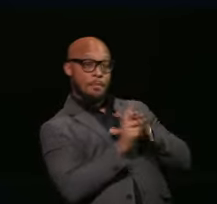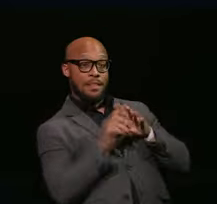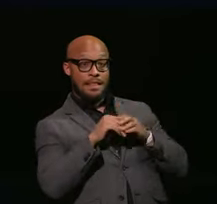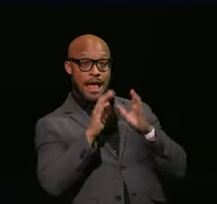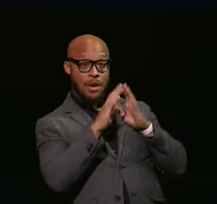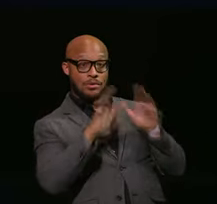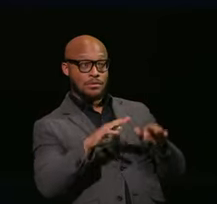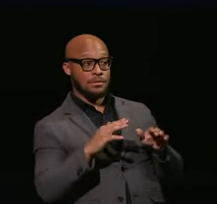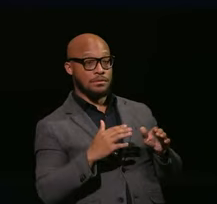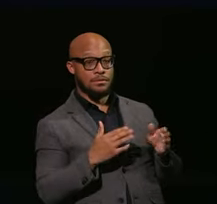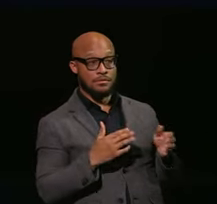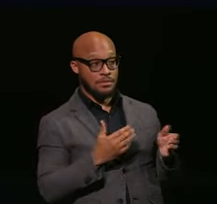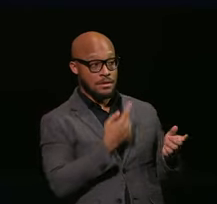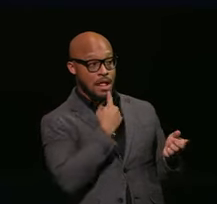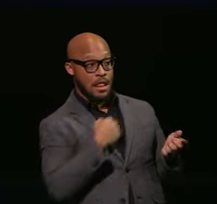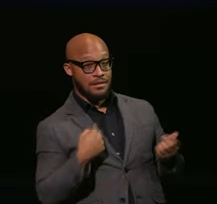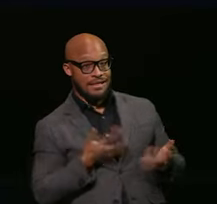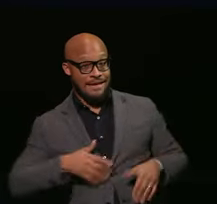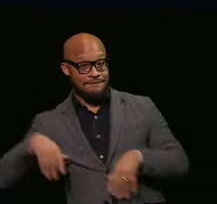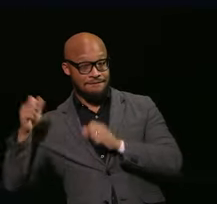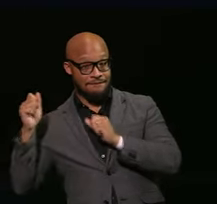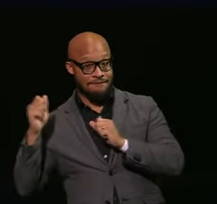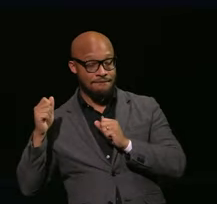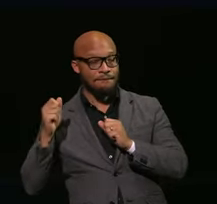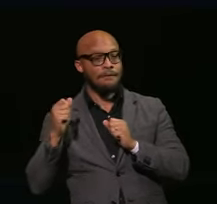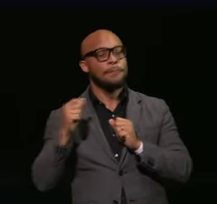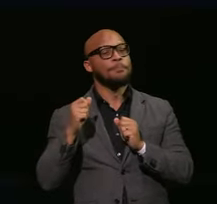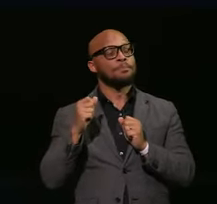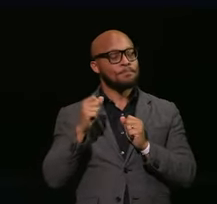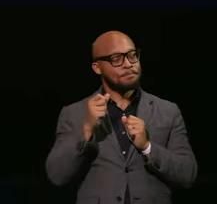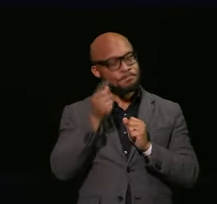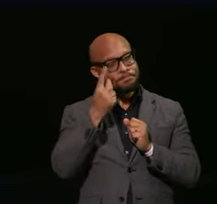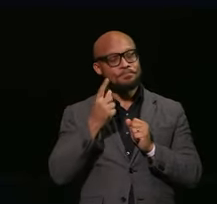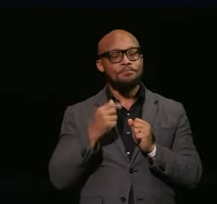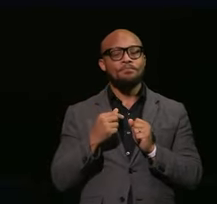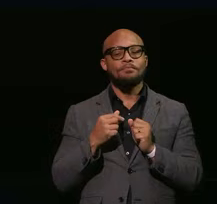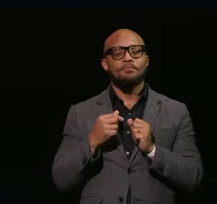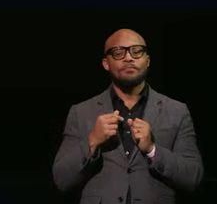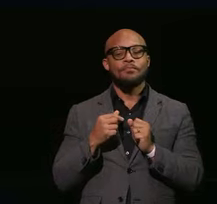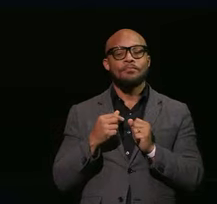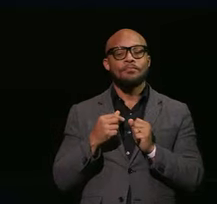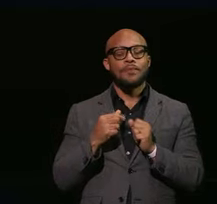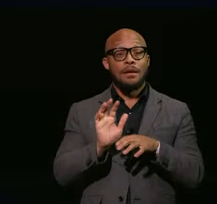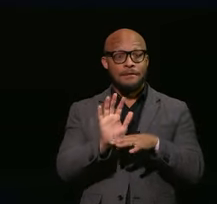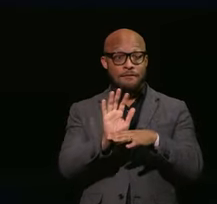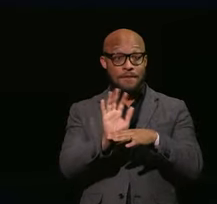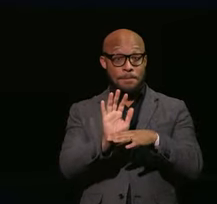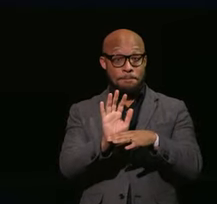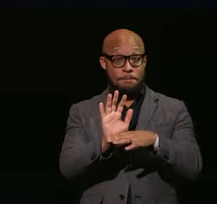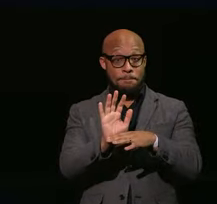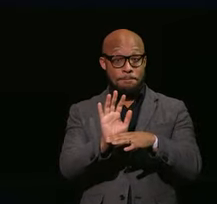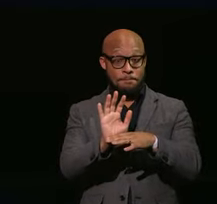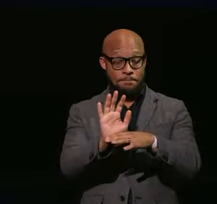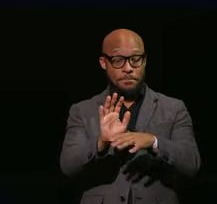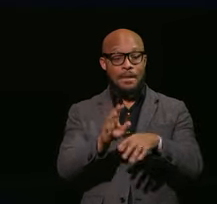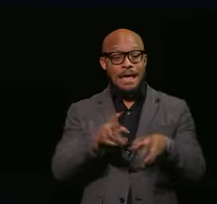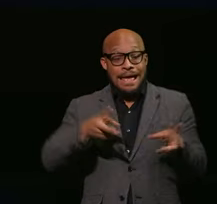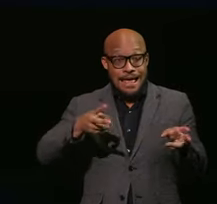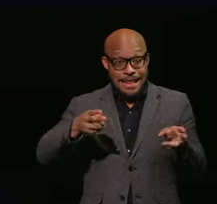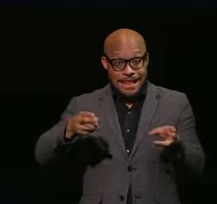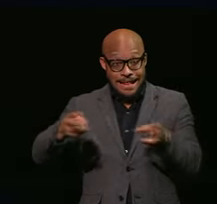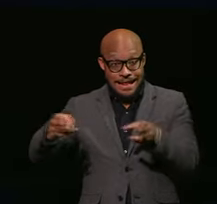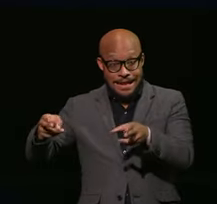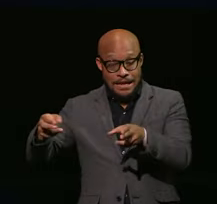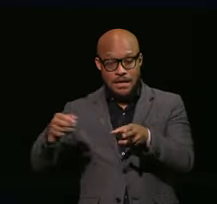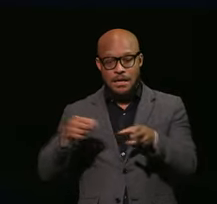We actually debated, you know, there was a lot of debate in terms of when we were putting, when we were structuring the film, like about